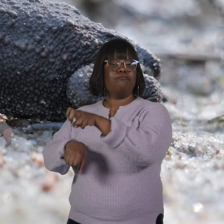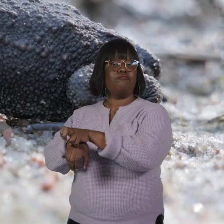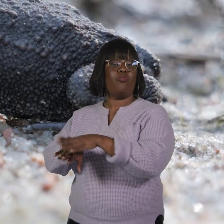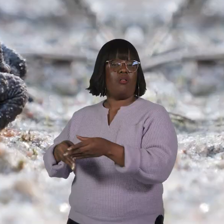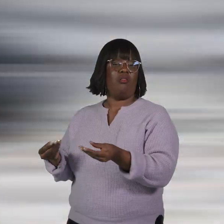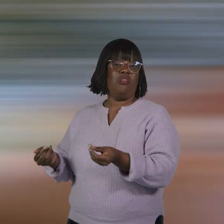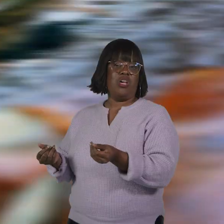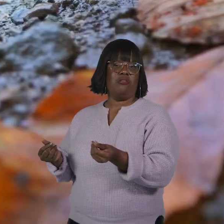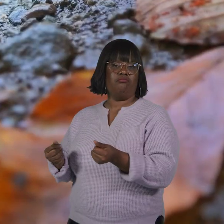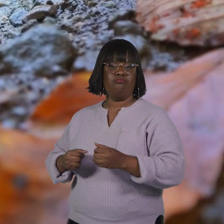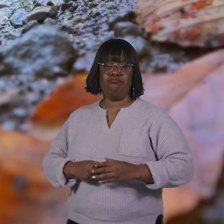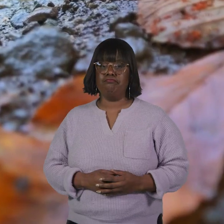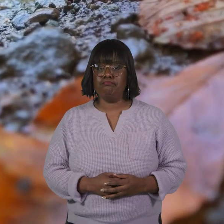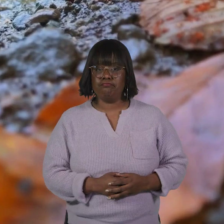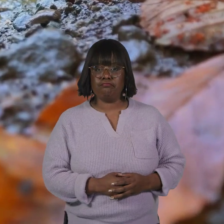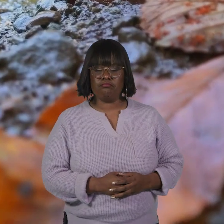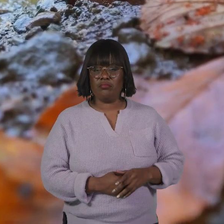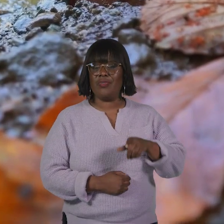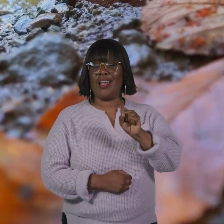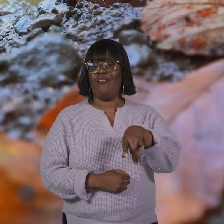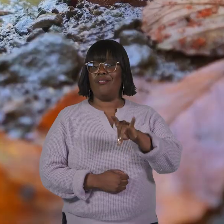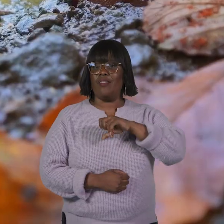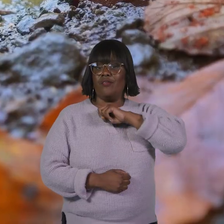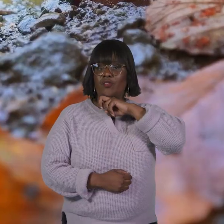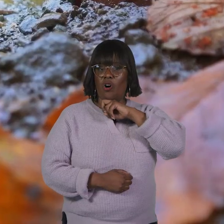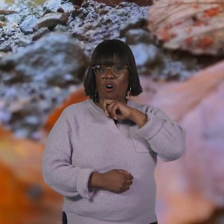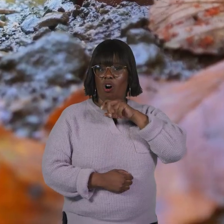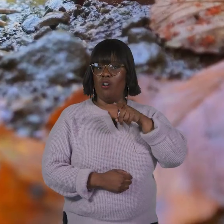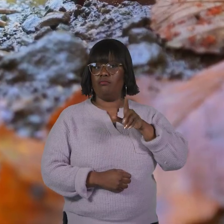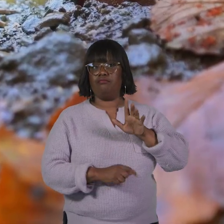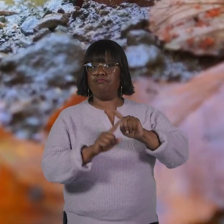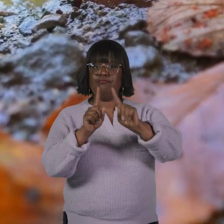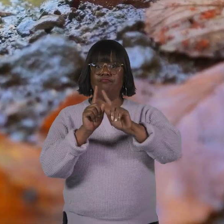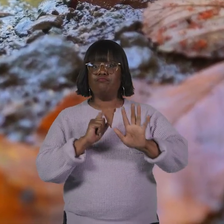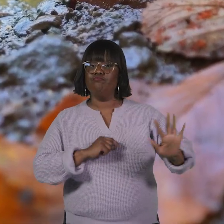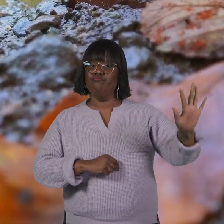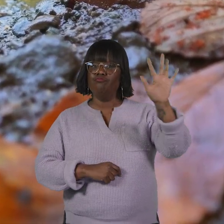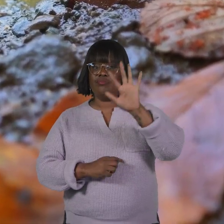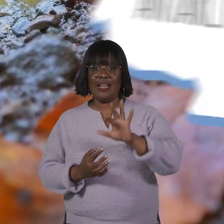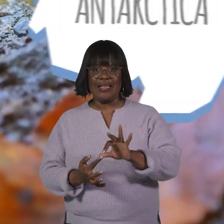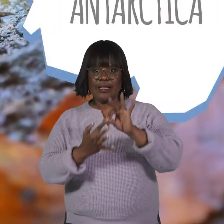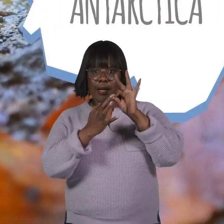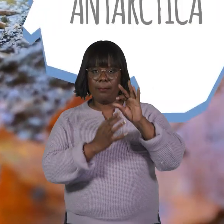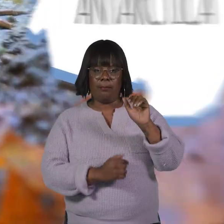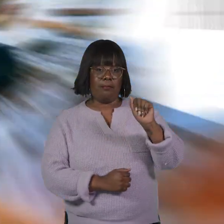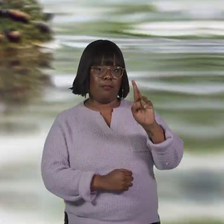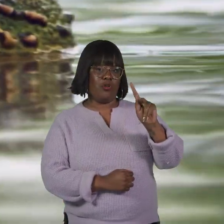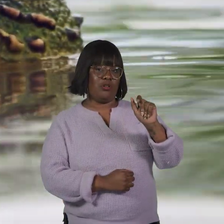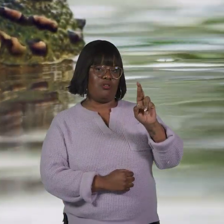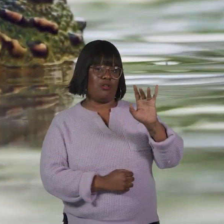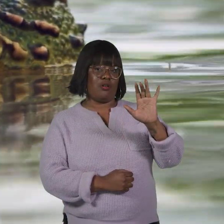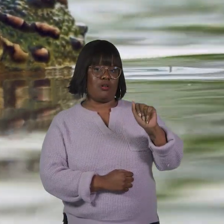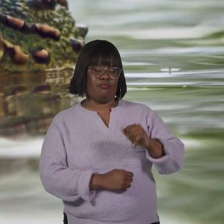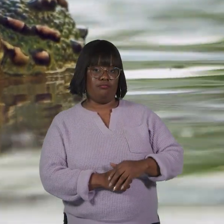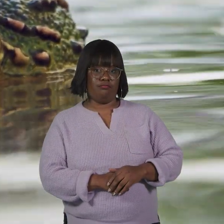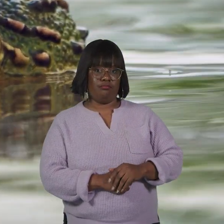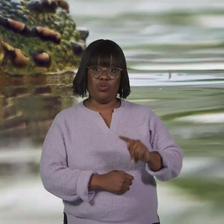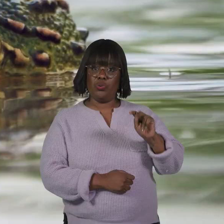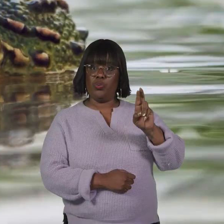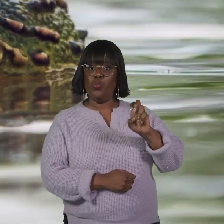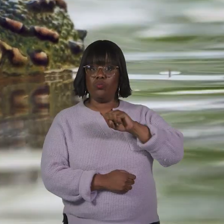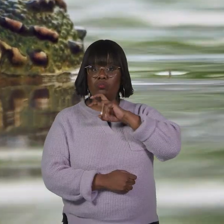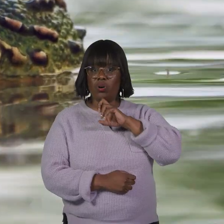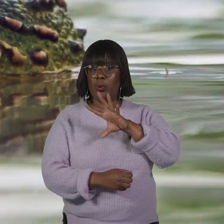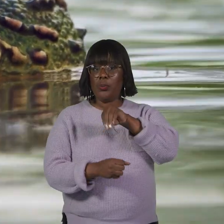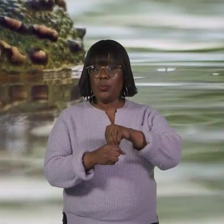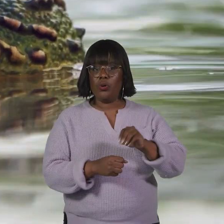land. You can find frogs on every continent except Antarctica. True frogs include